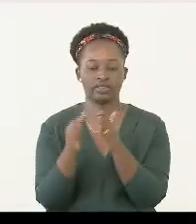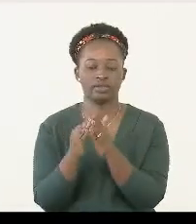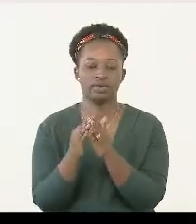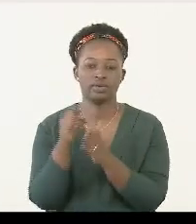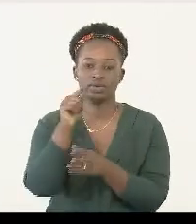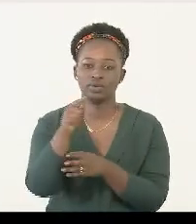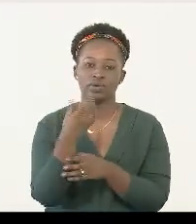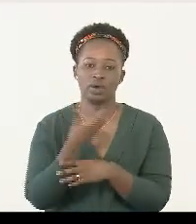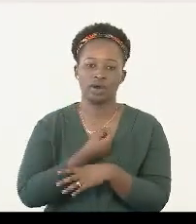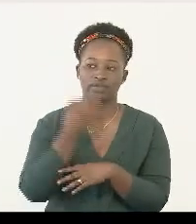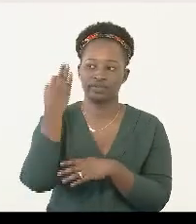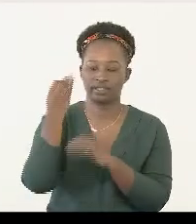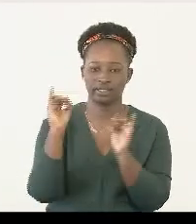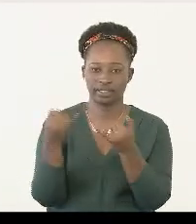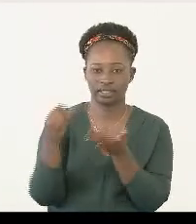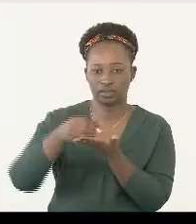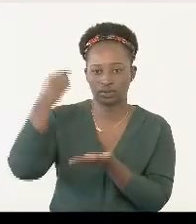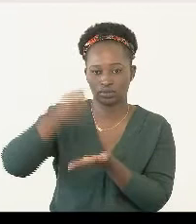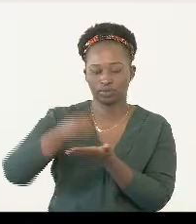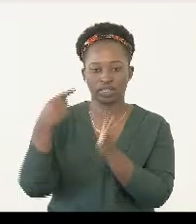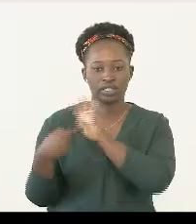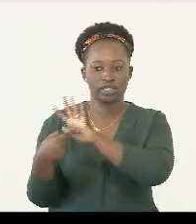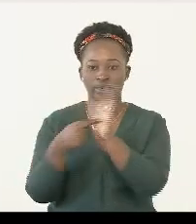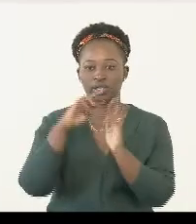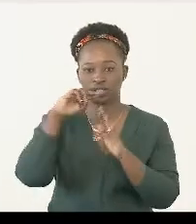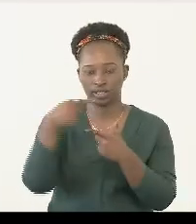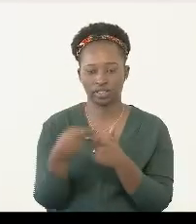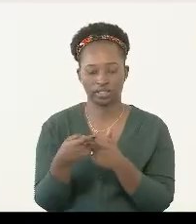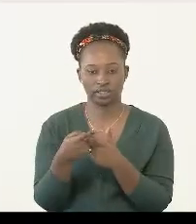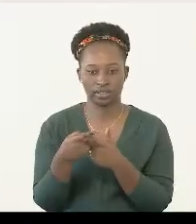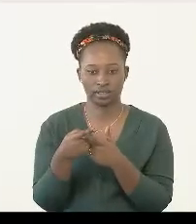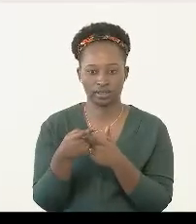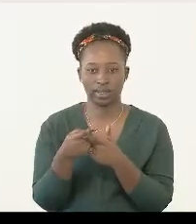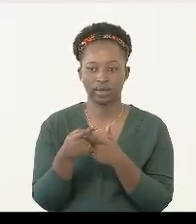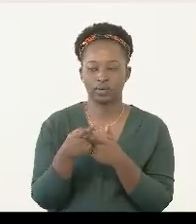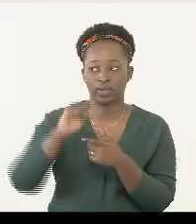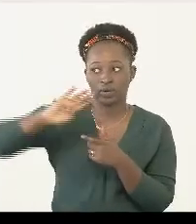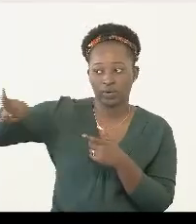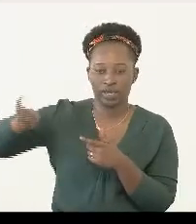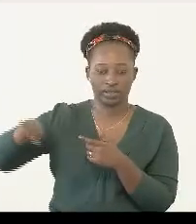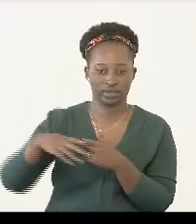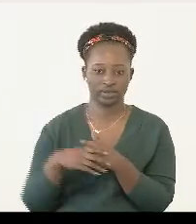that you have three test tubes showing the results on the extreme right side.